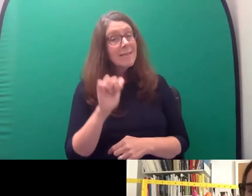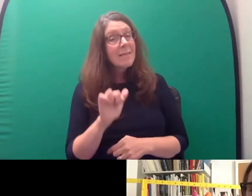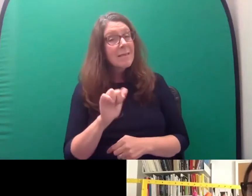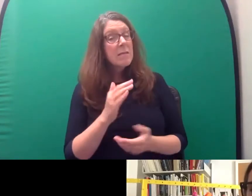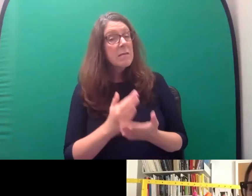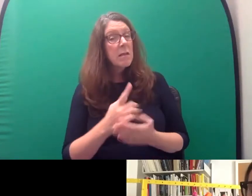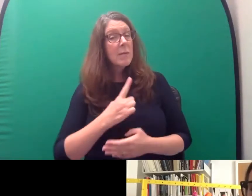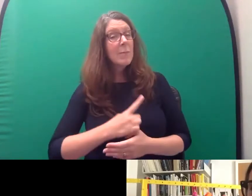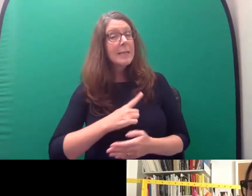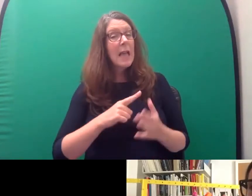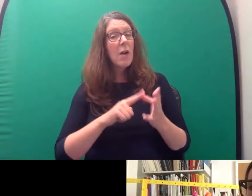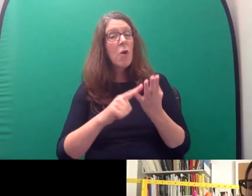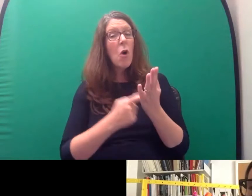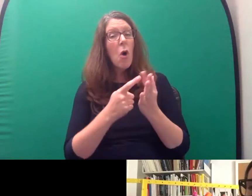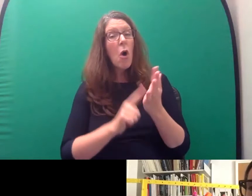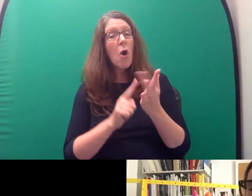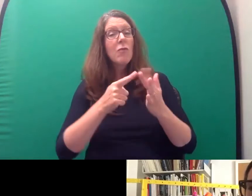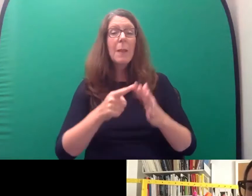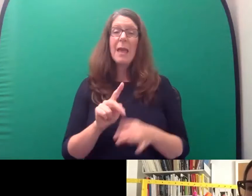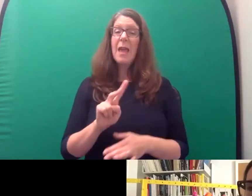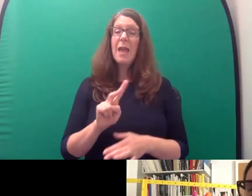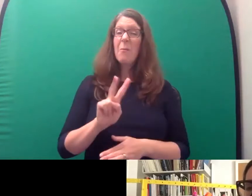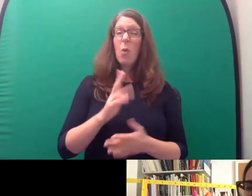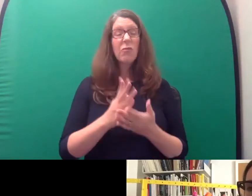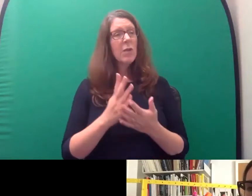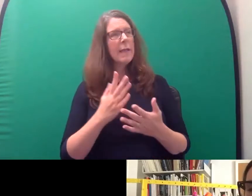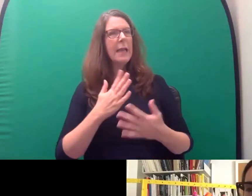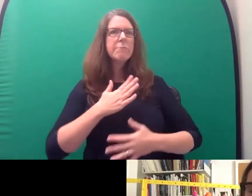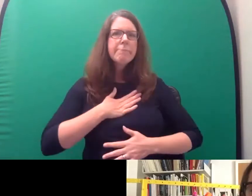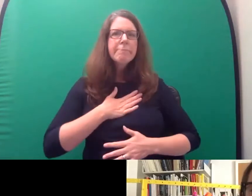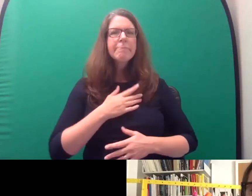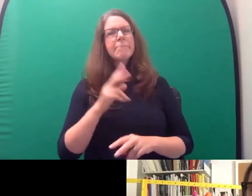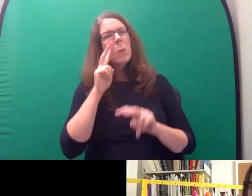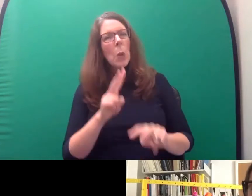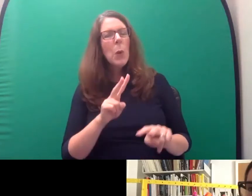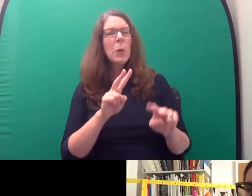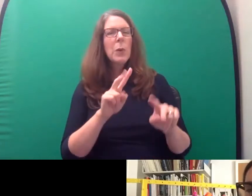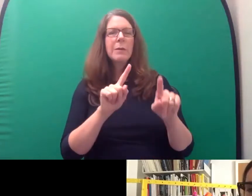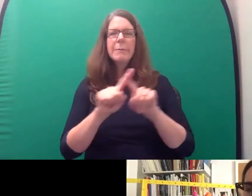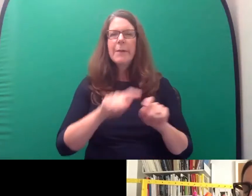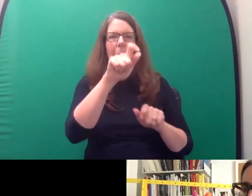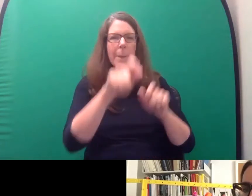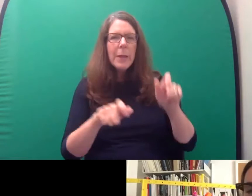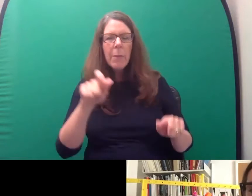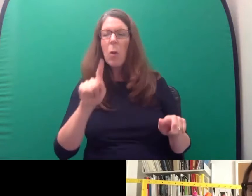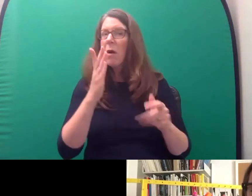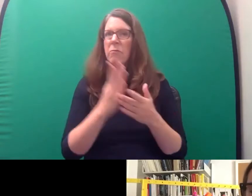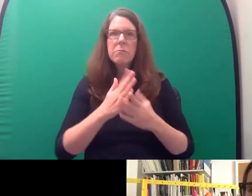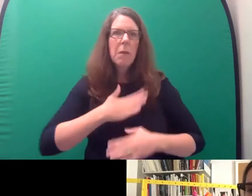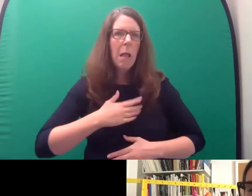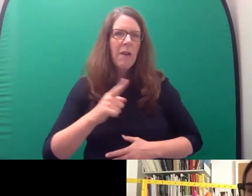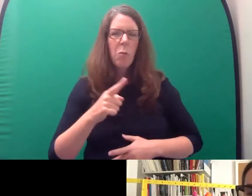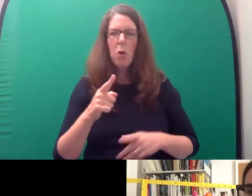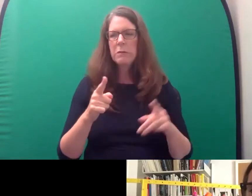always looking at books. We love, you know, rummaging through from these fantastic, you